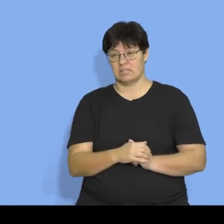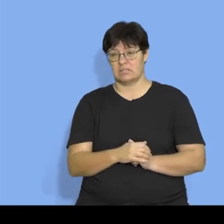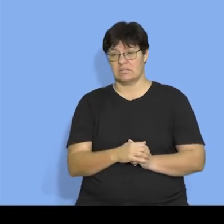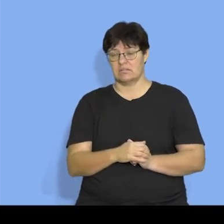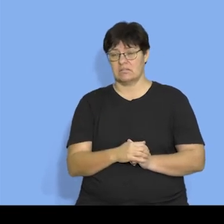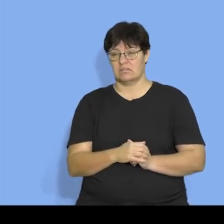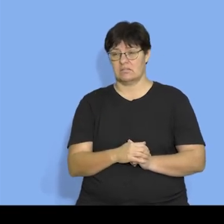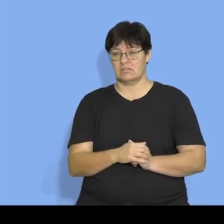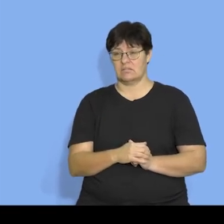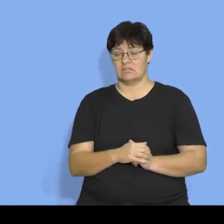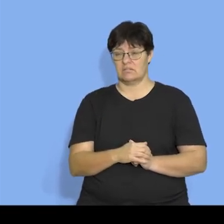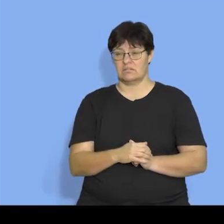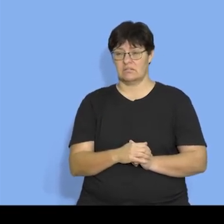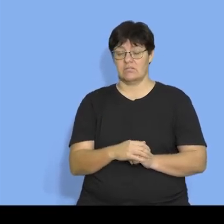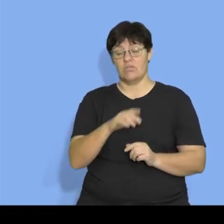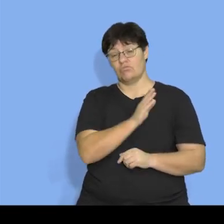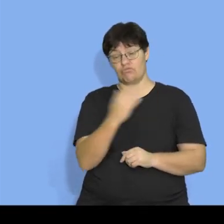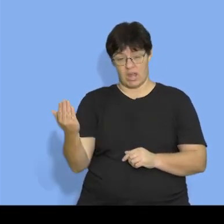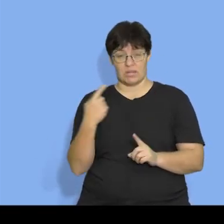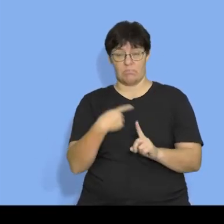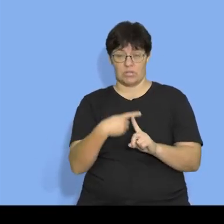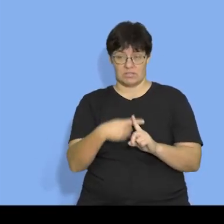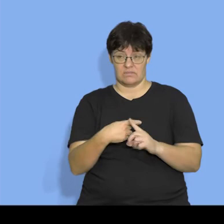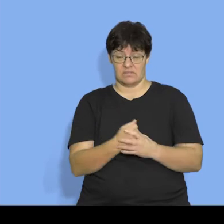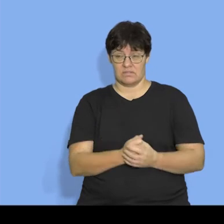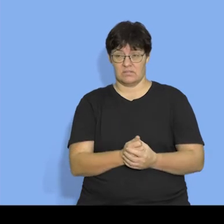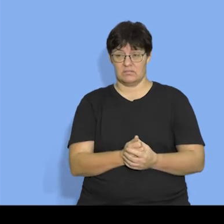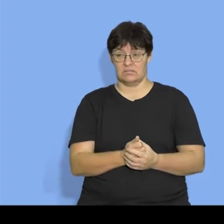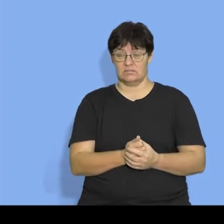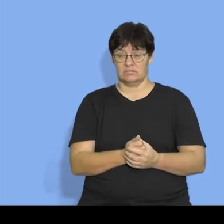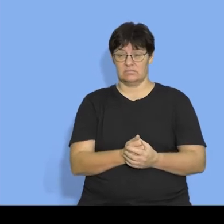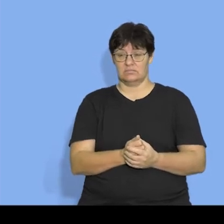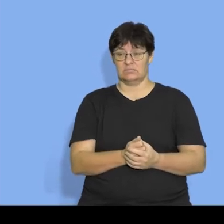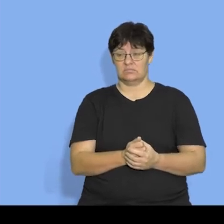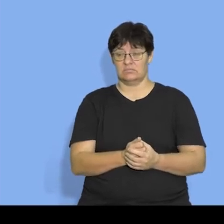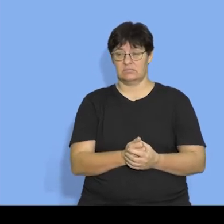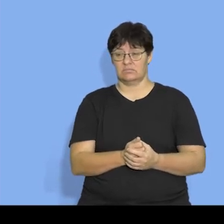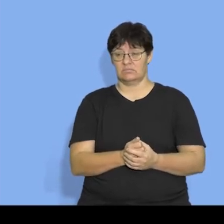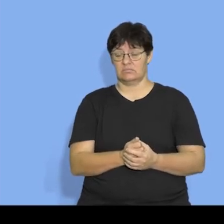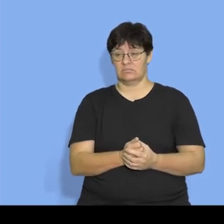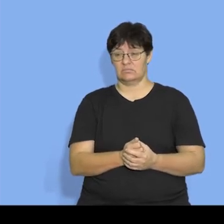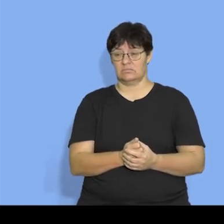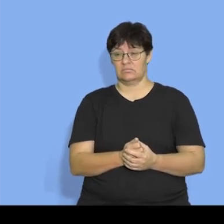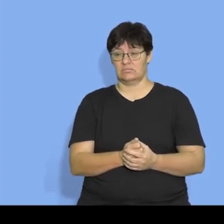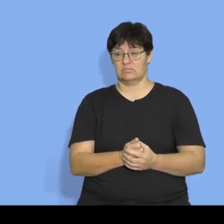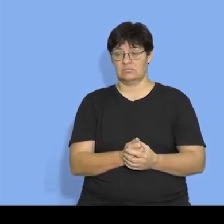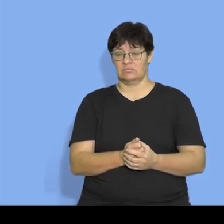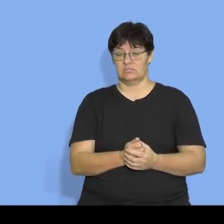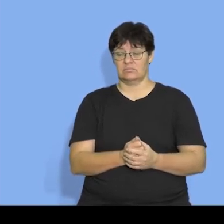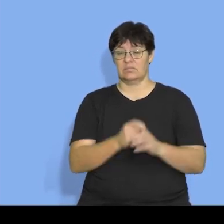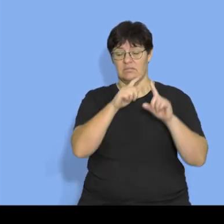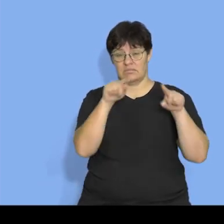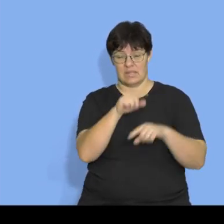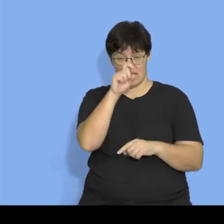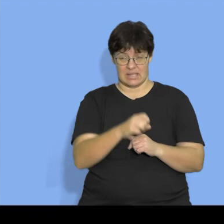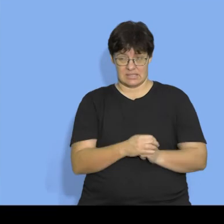start off with, so I'm going to say to the right is my positive direction. I want to change